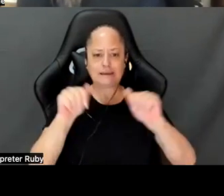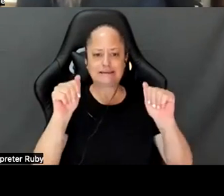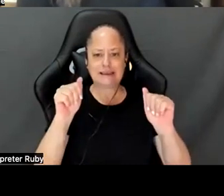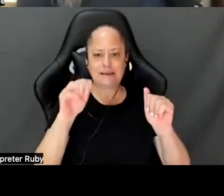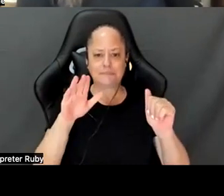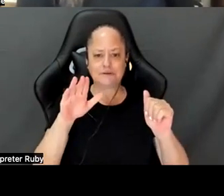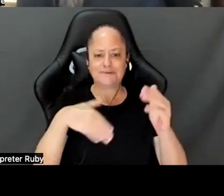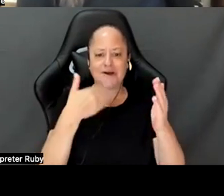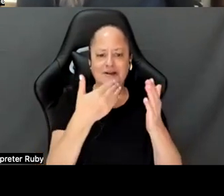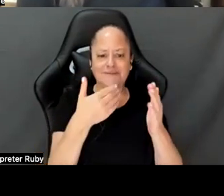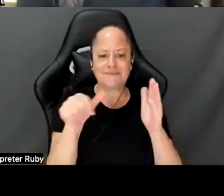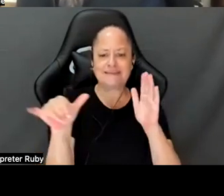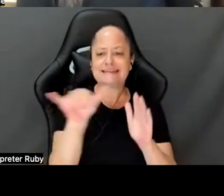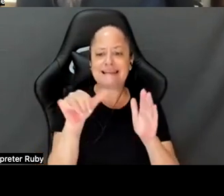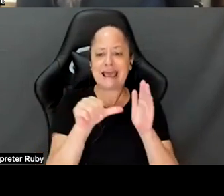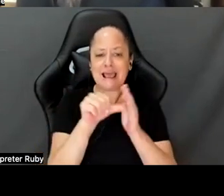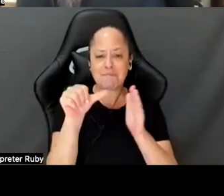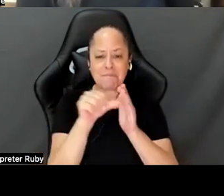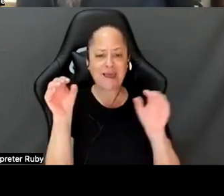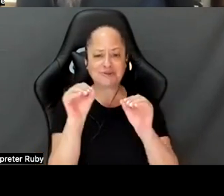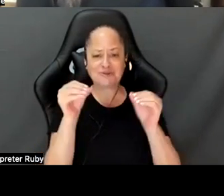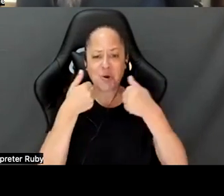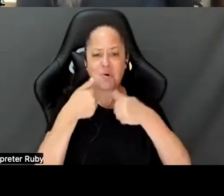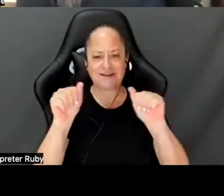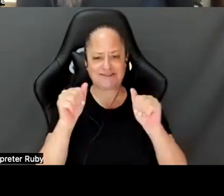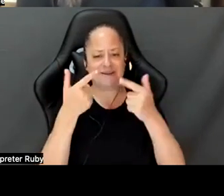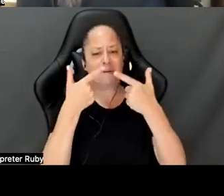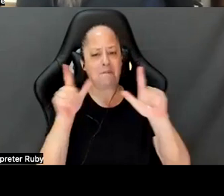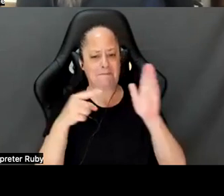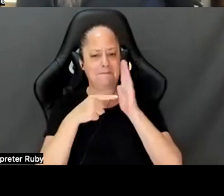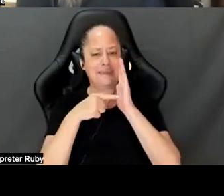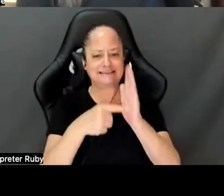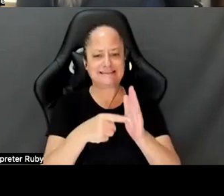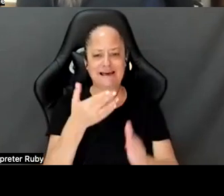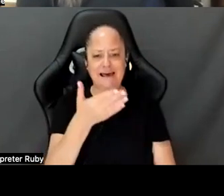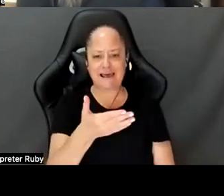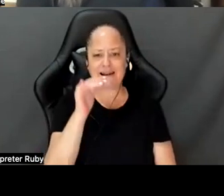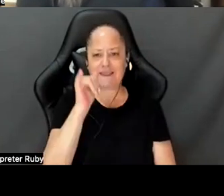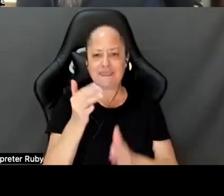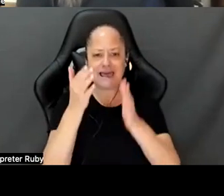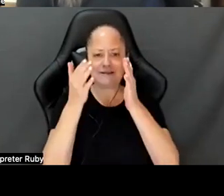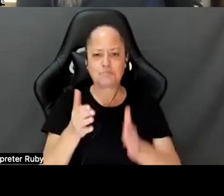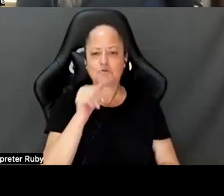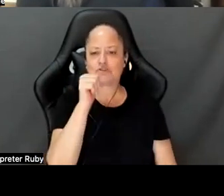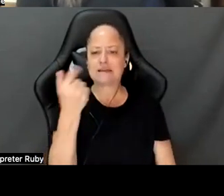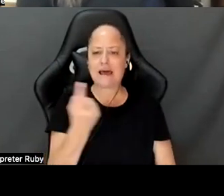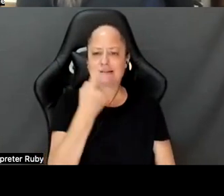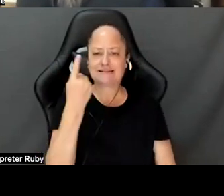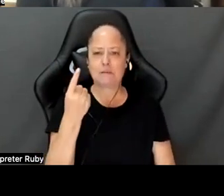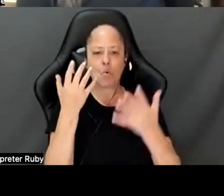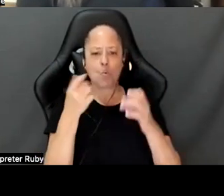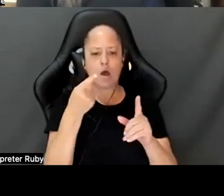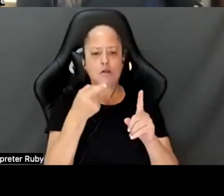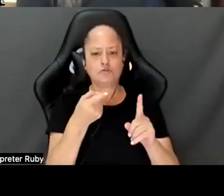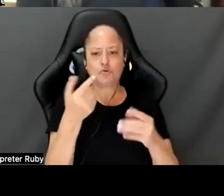the same page. Like there's not even the attempt. That's a very big sign that this person is not someone who wants you to